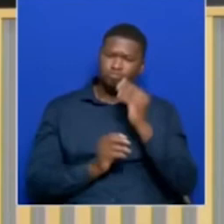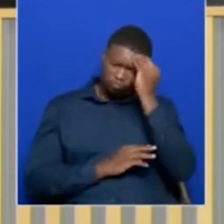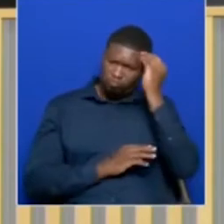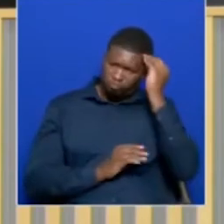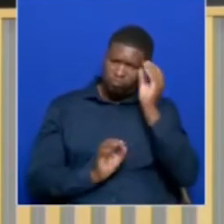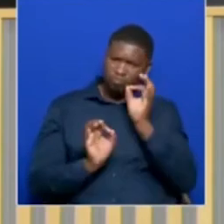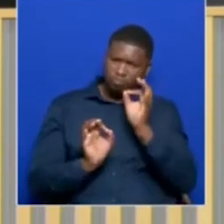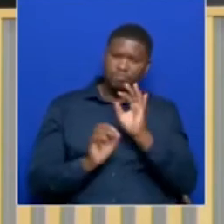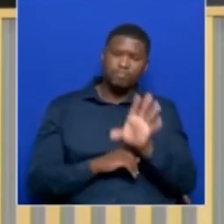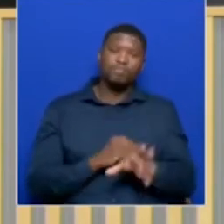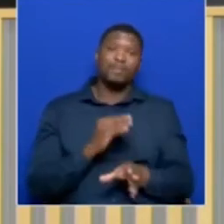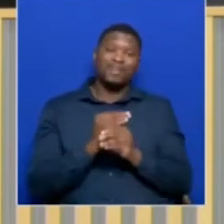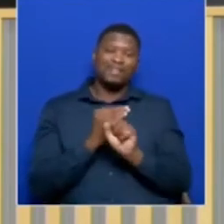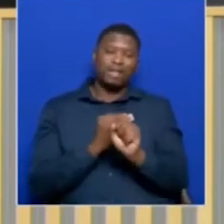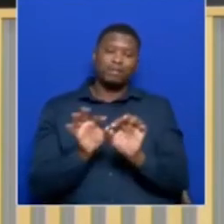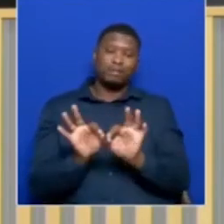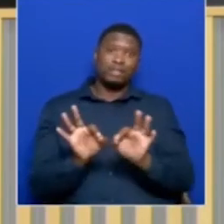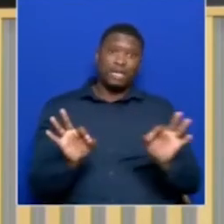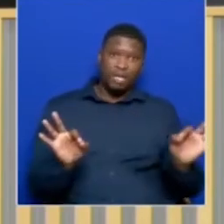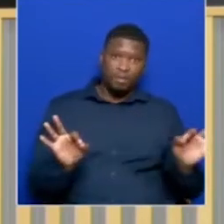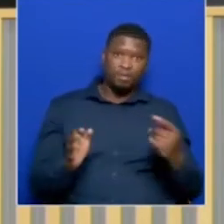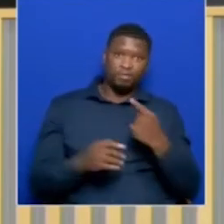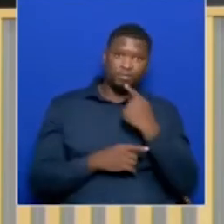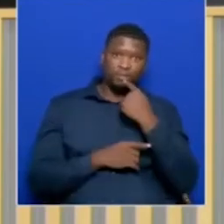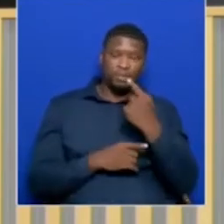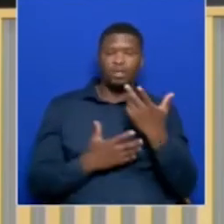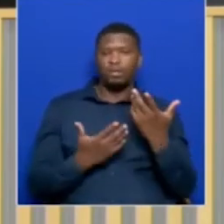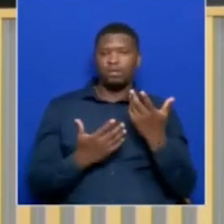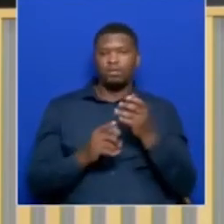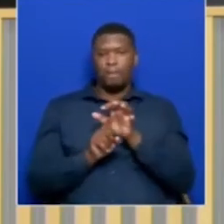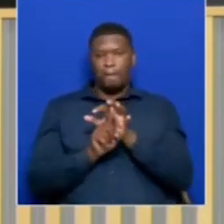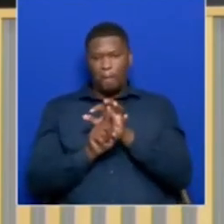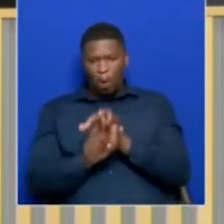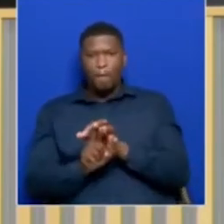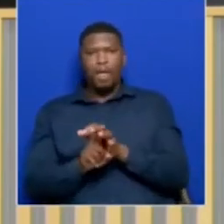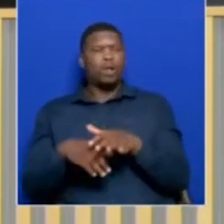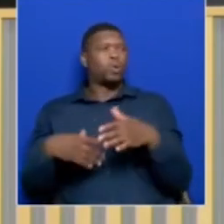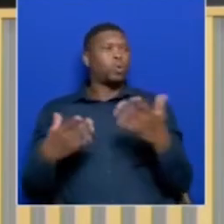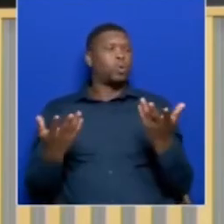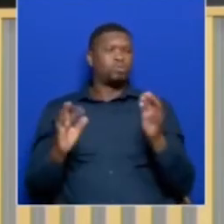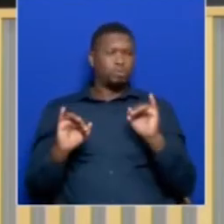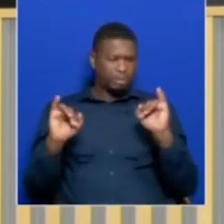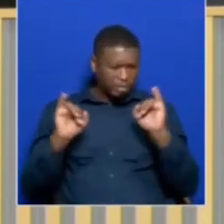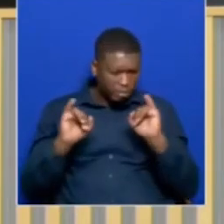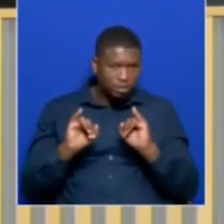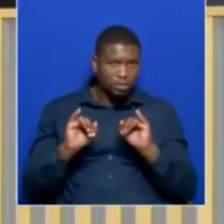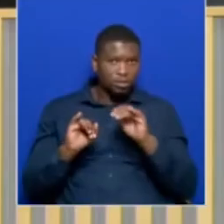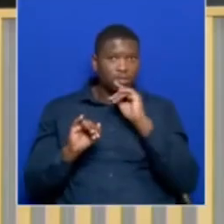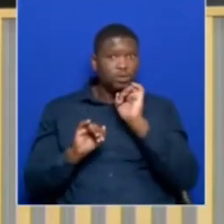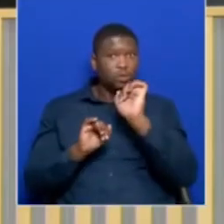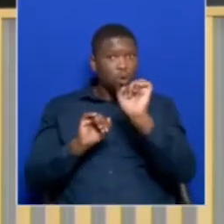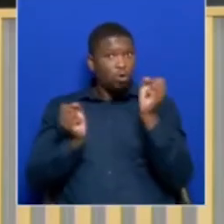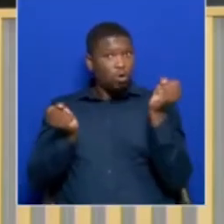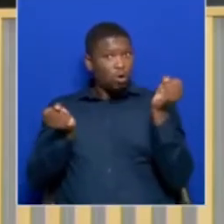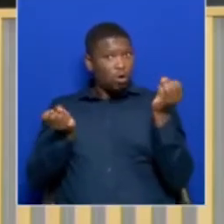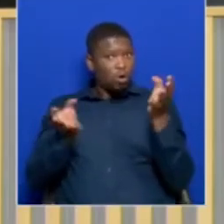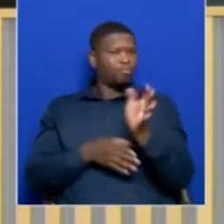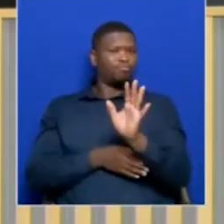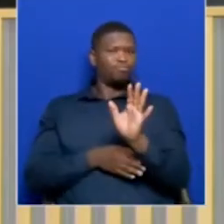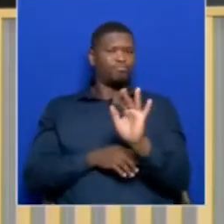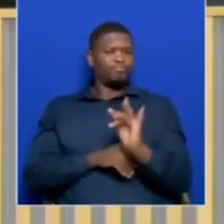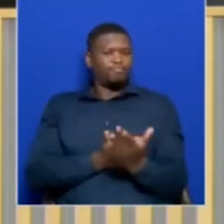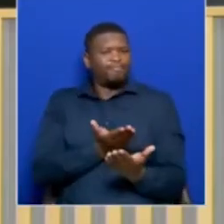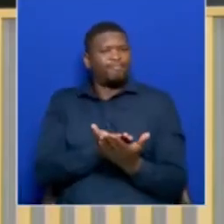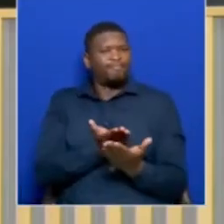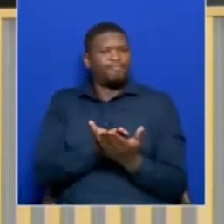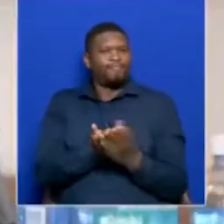compelled and critical, is not part of your statement. It is in your annexure E, and annexure WE2. Yes. That